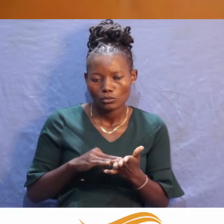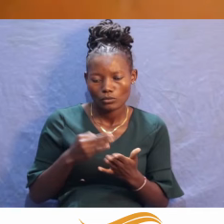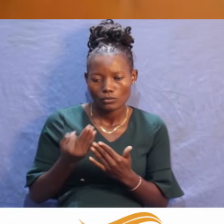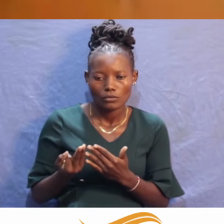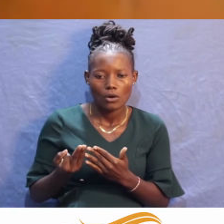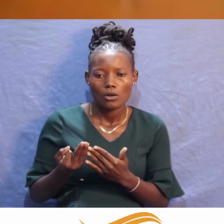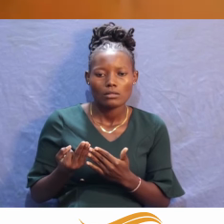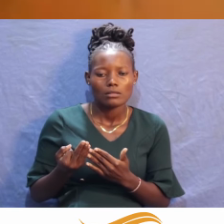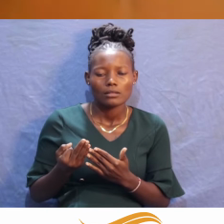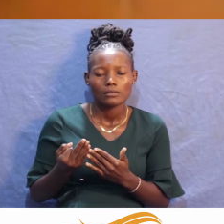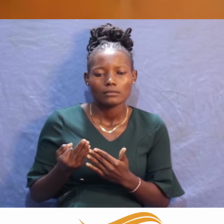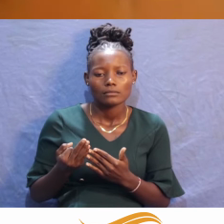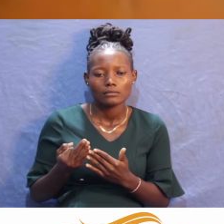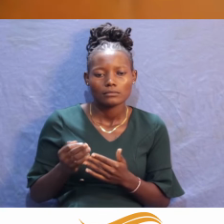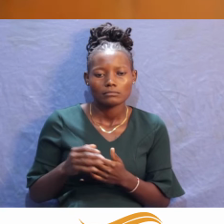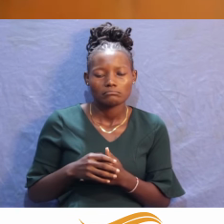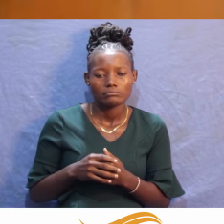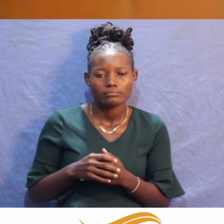shake everybody up.